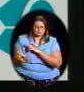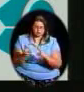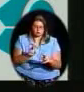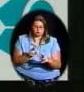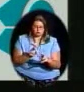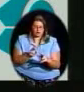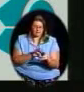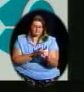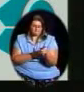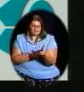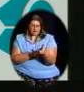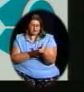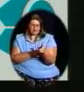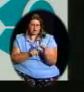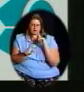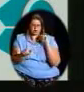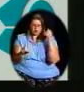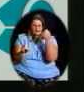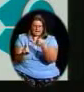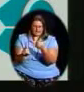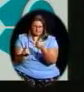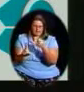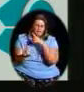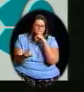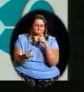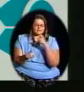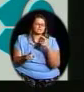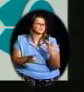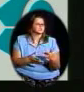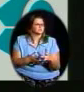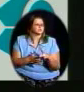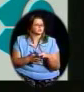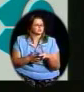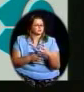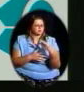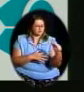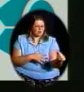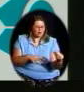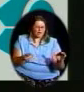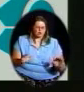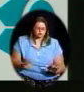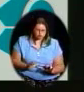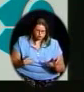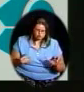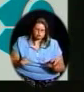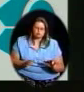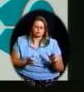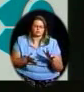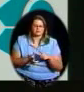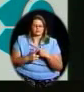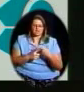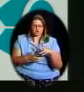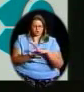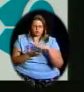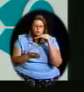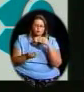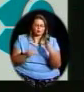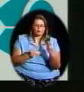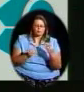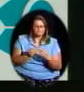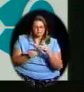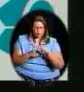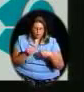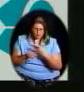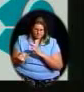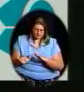fire, aim. Because we learn so much by getting out and doing and learning more about processes, and